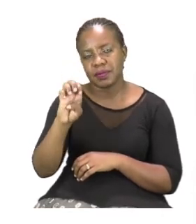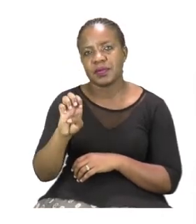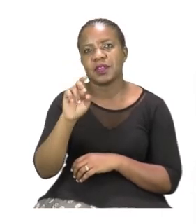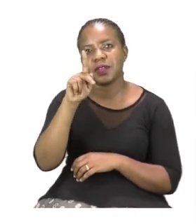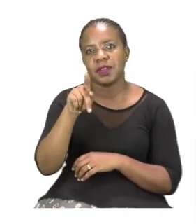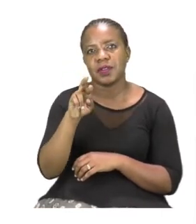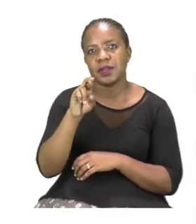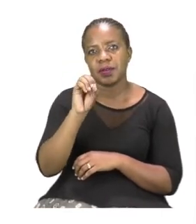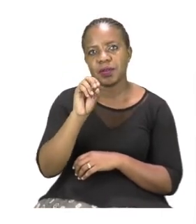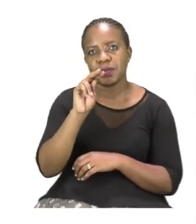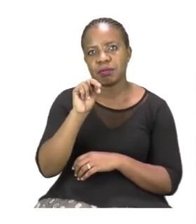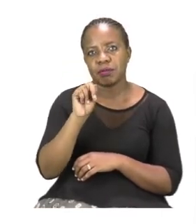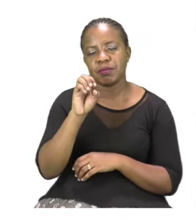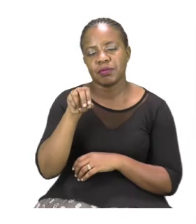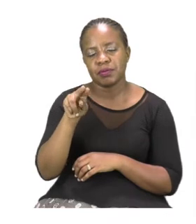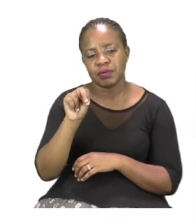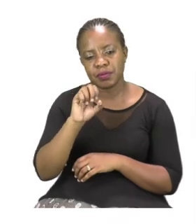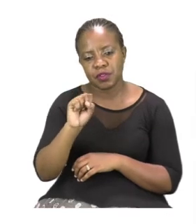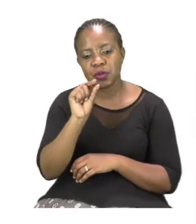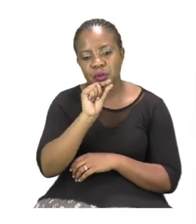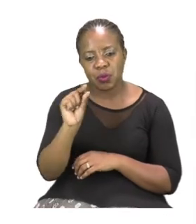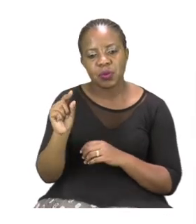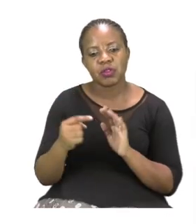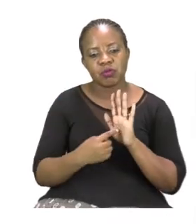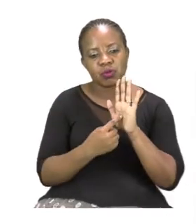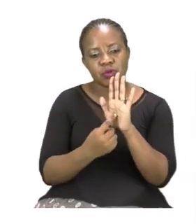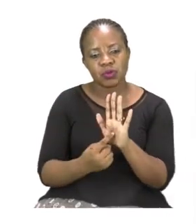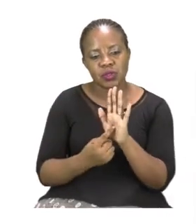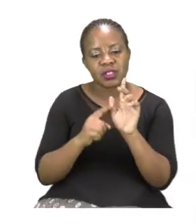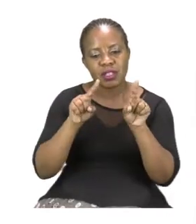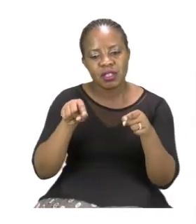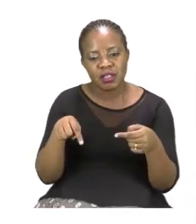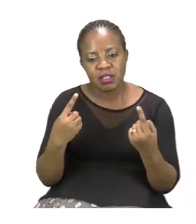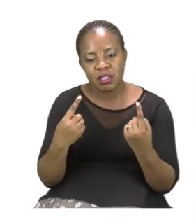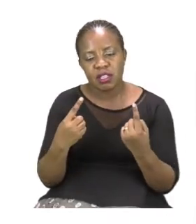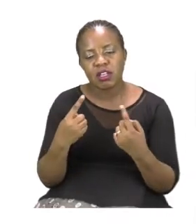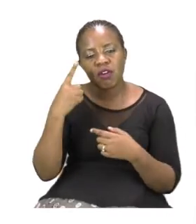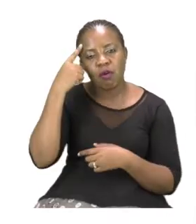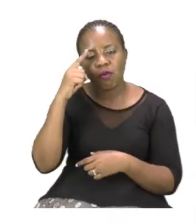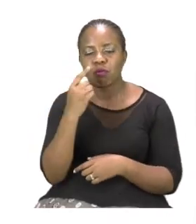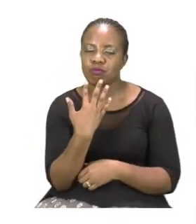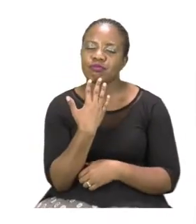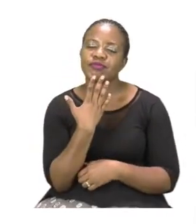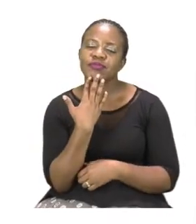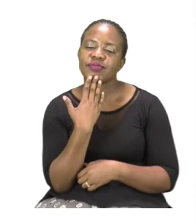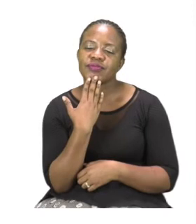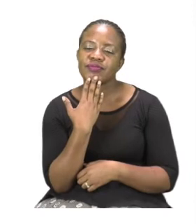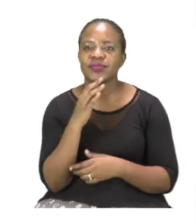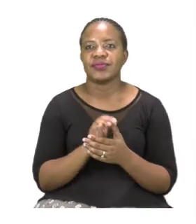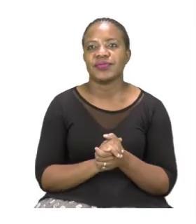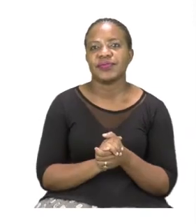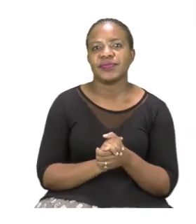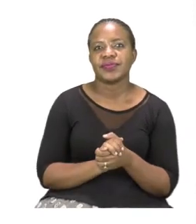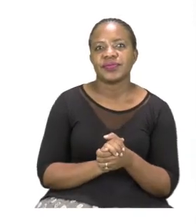words that show ownership or what belongs to whom. Number 1 up